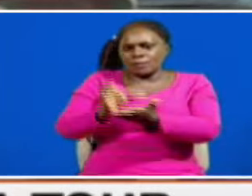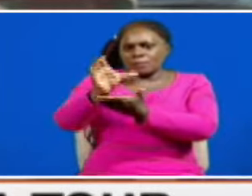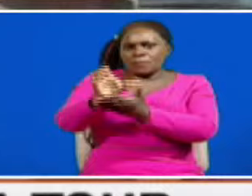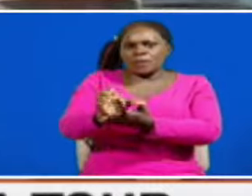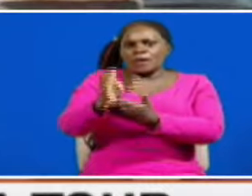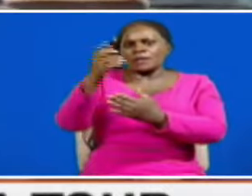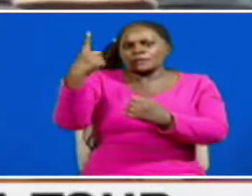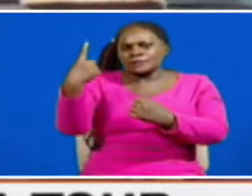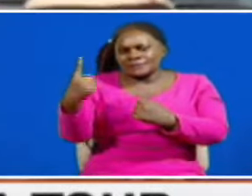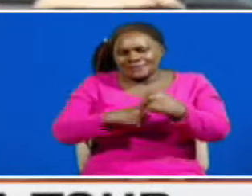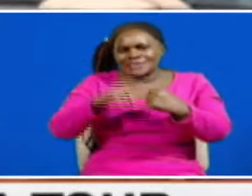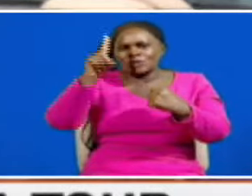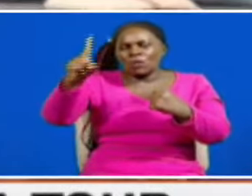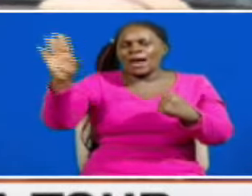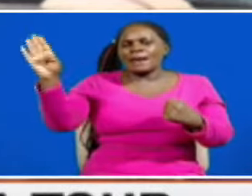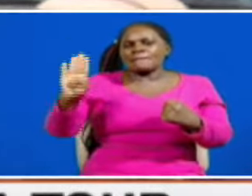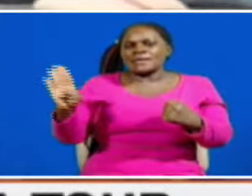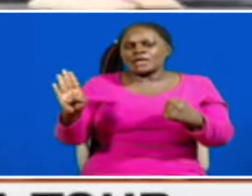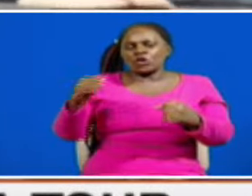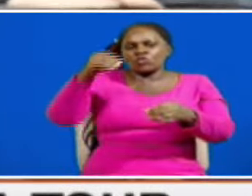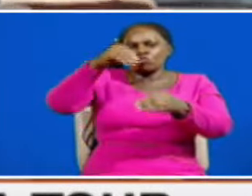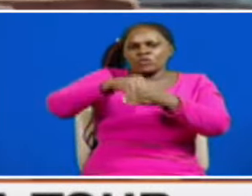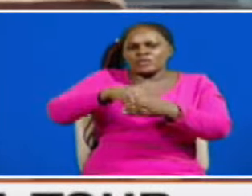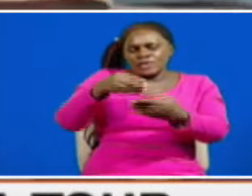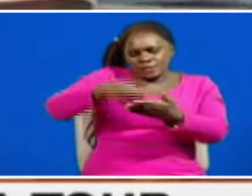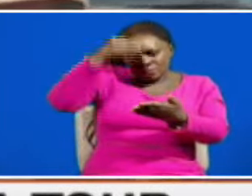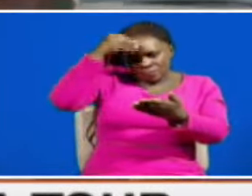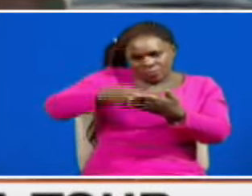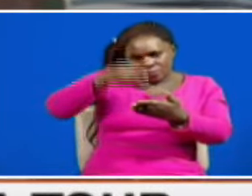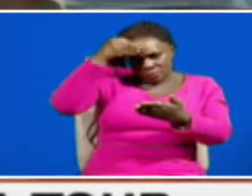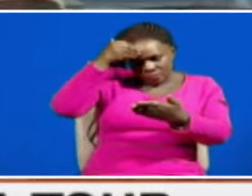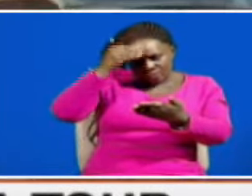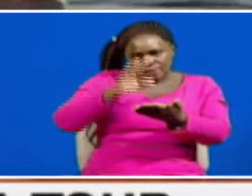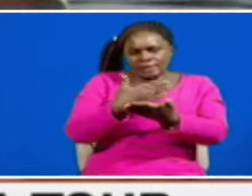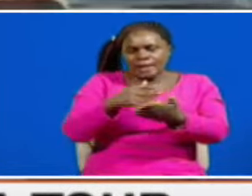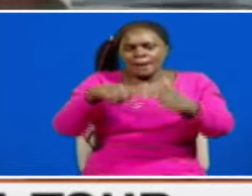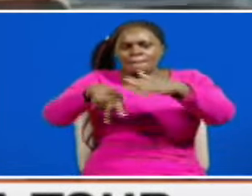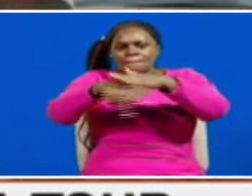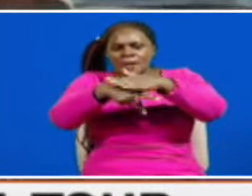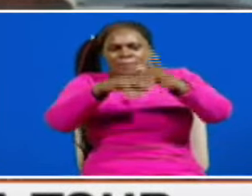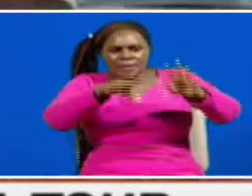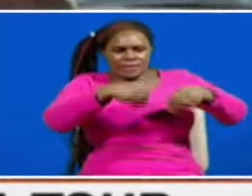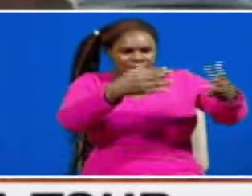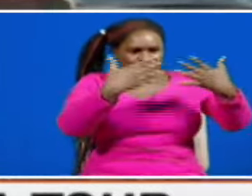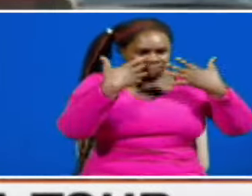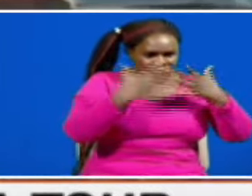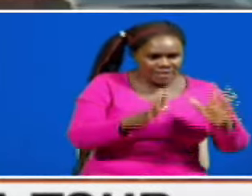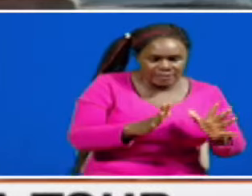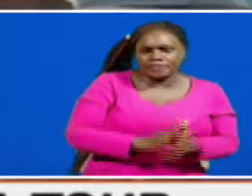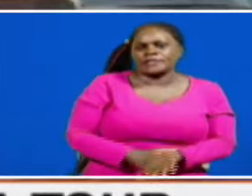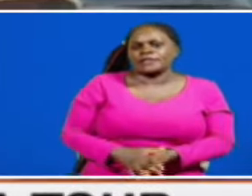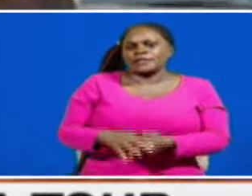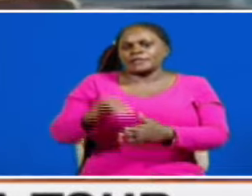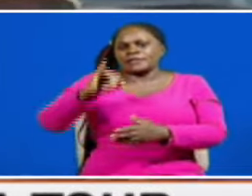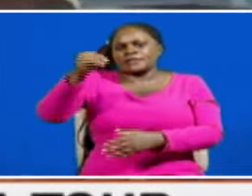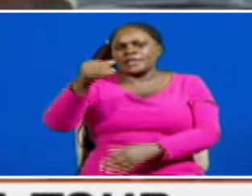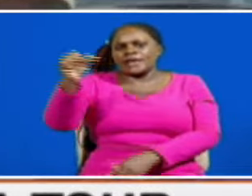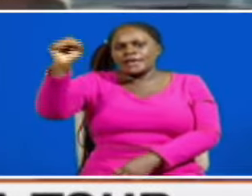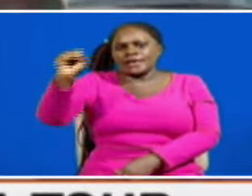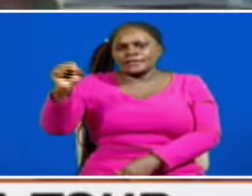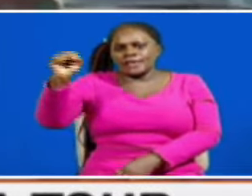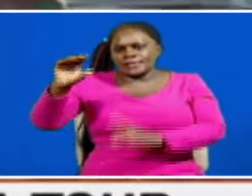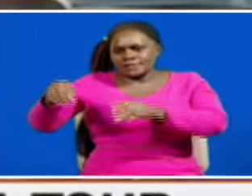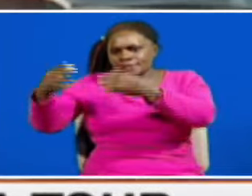bilioni 61 katika masomo ya watoto. Wale wa primary tumepatiana capitation. Wale wa